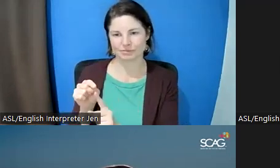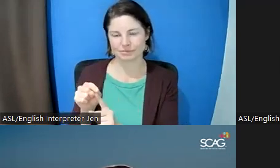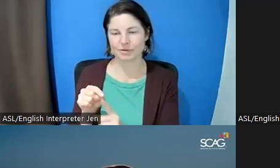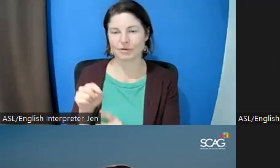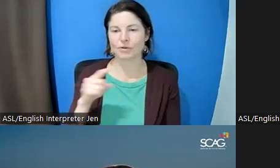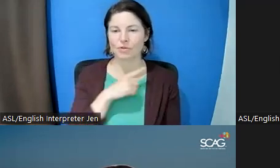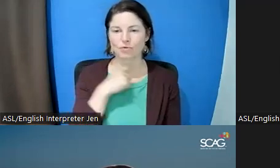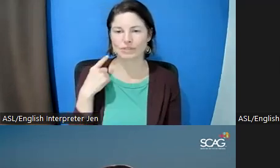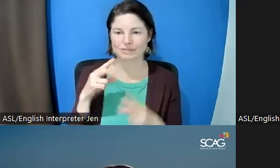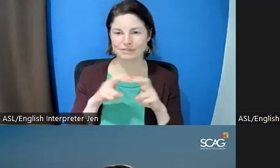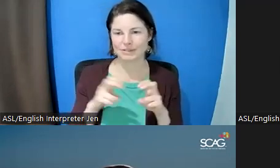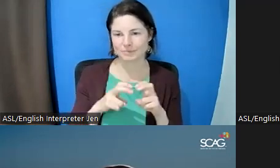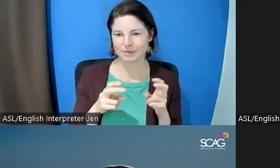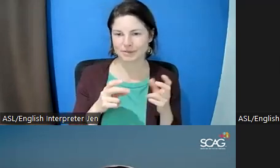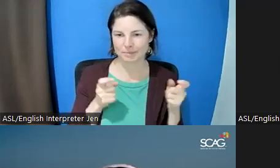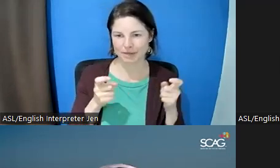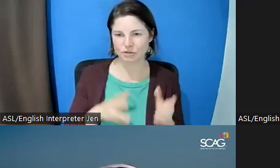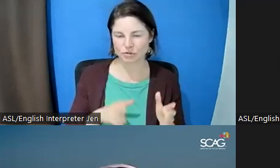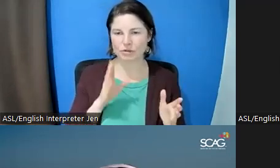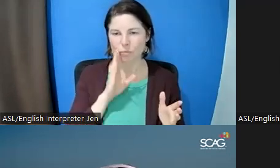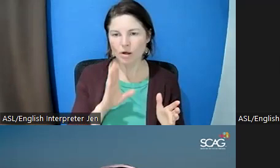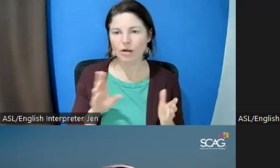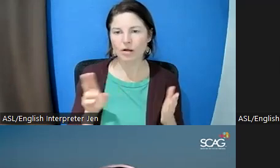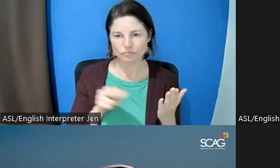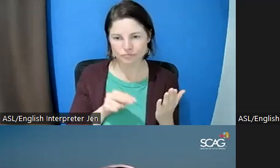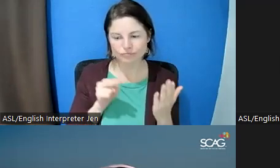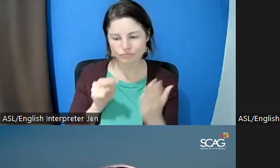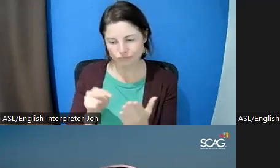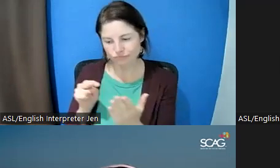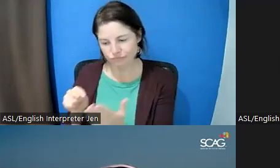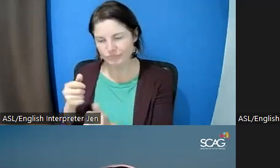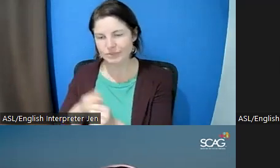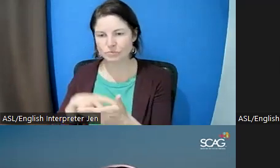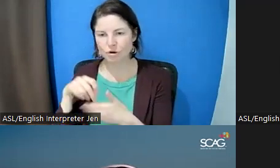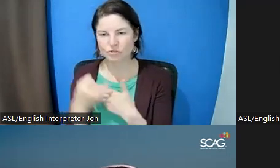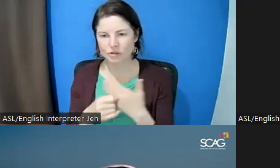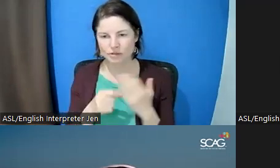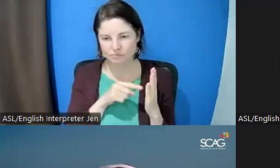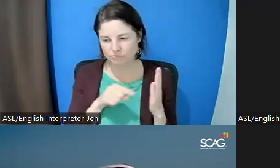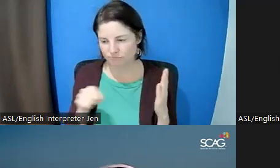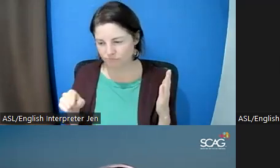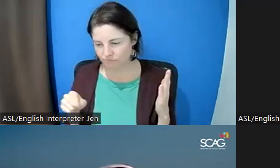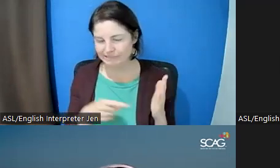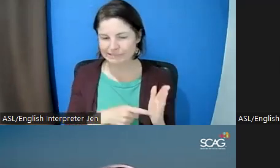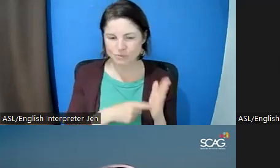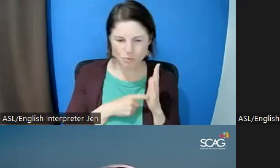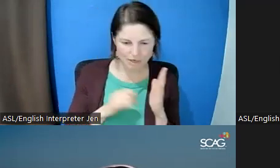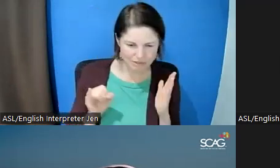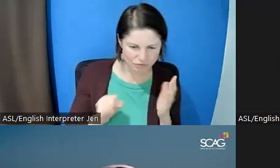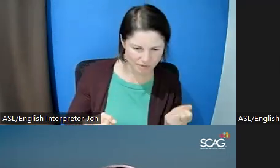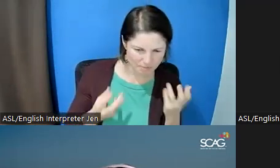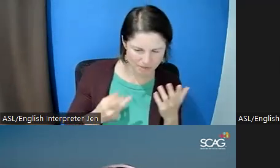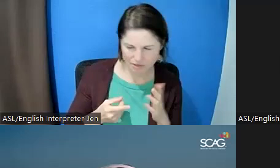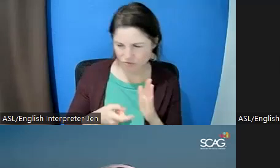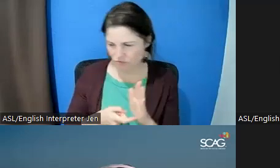manager looks over each project and determines like the necessary insurance requirements for each project